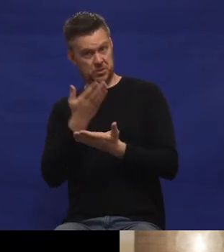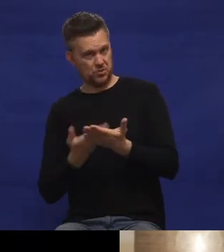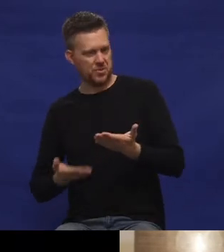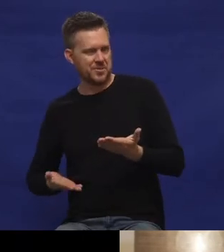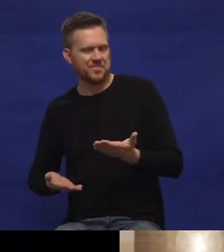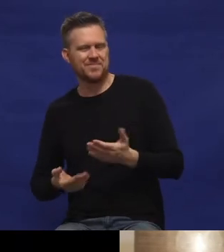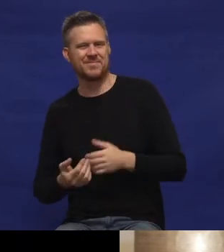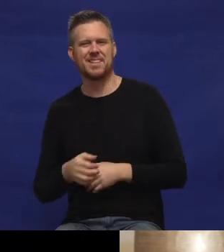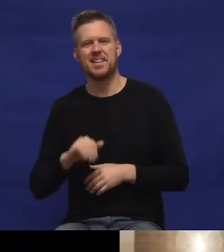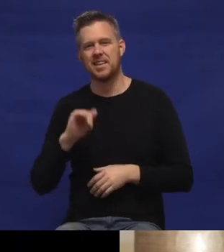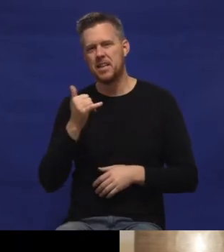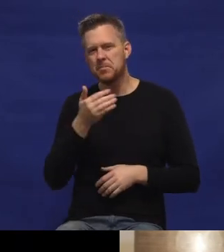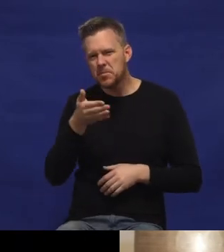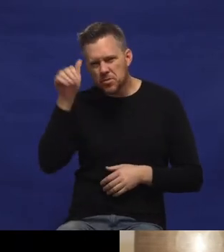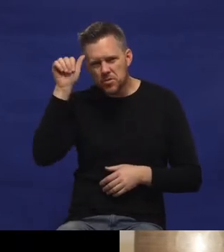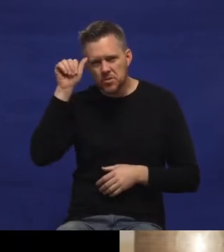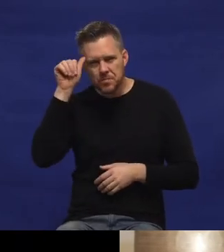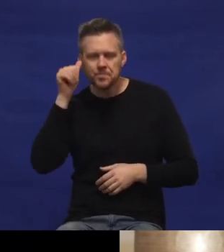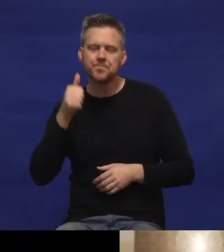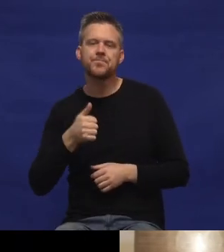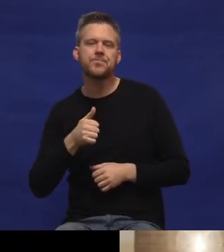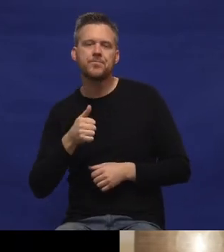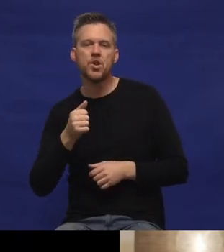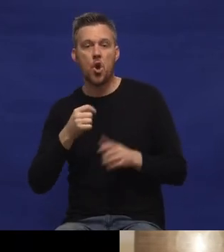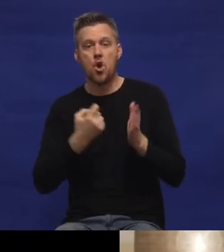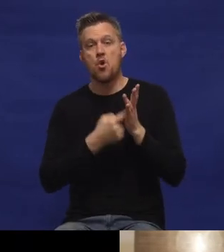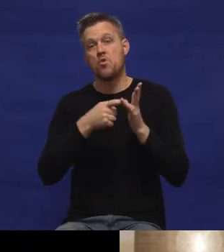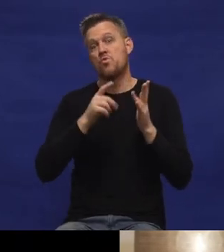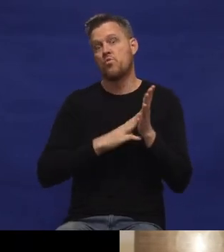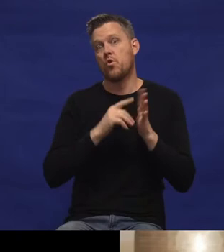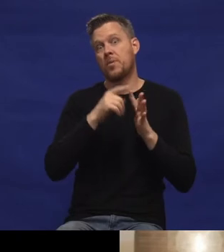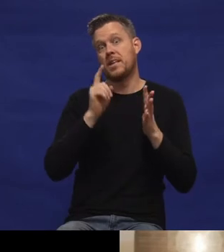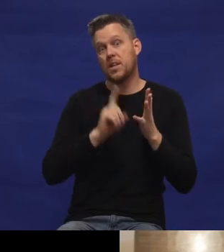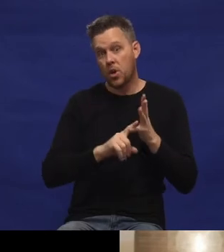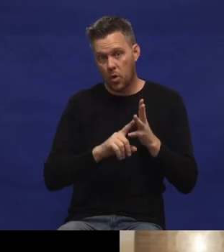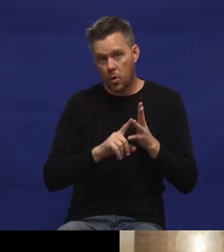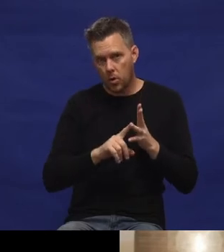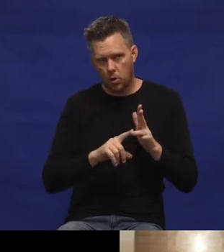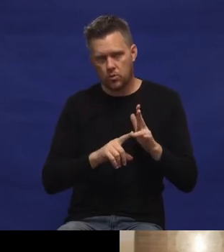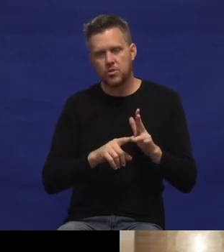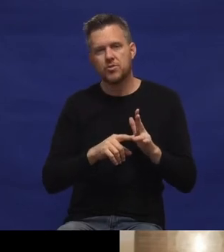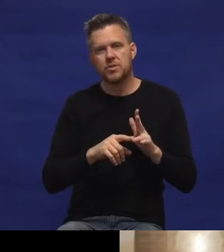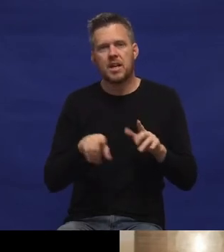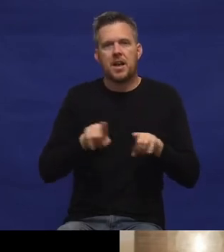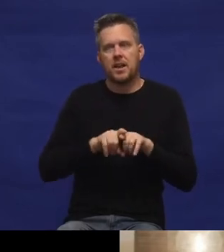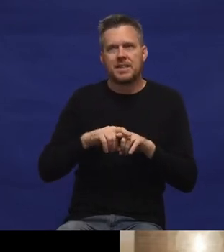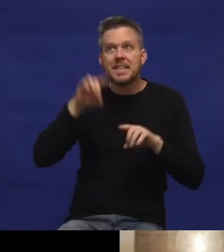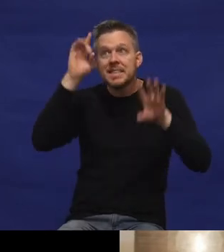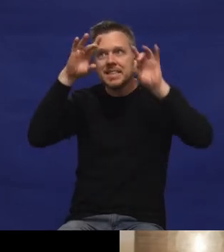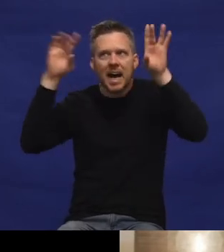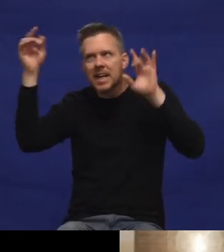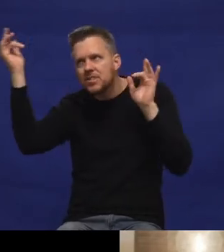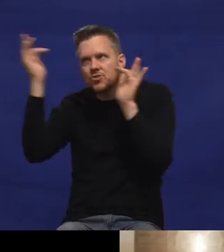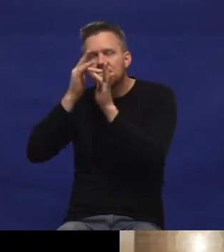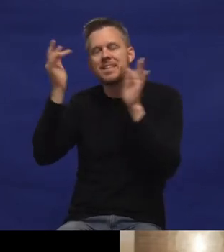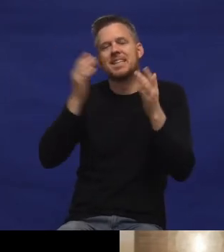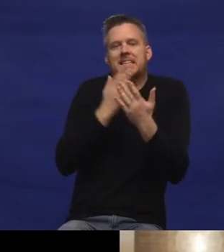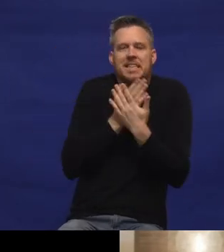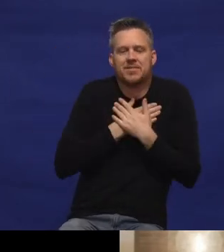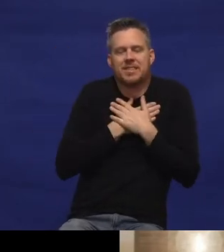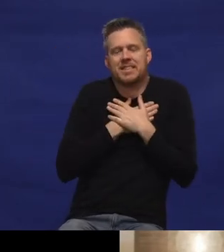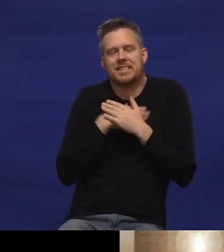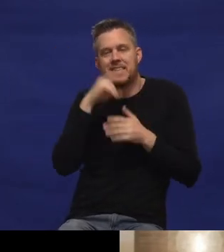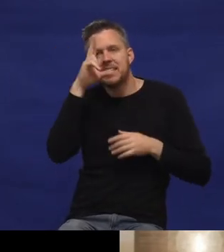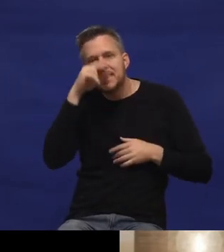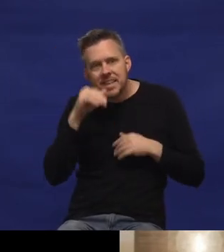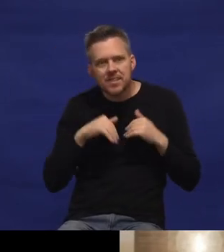those of you who are less familiar, let me quickly explain. Romeo and Juliet are star-struck lovers, young teenagers who've